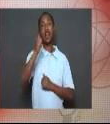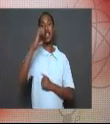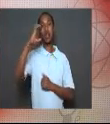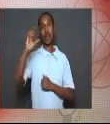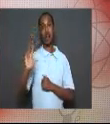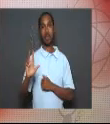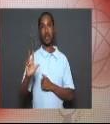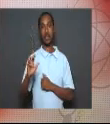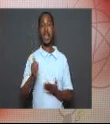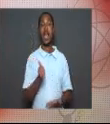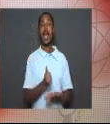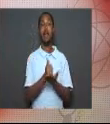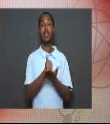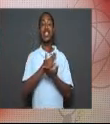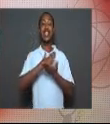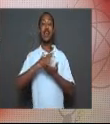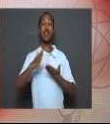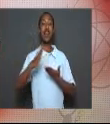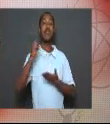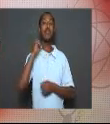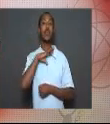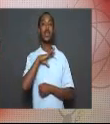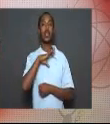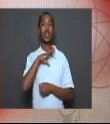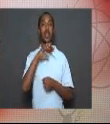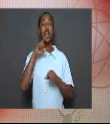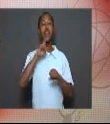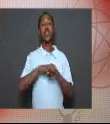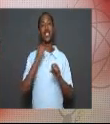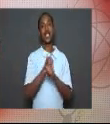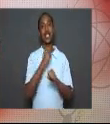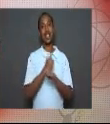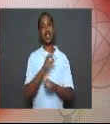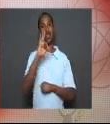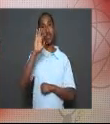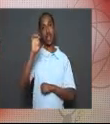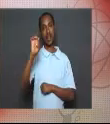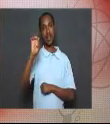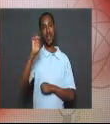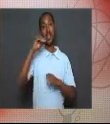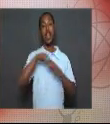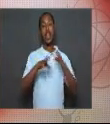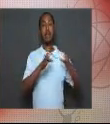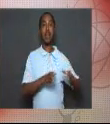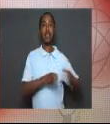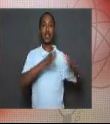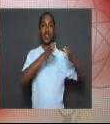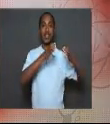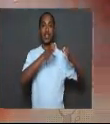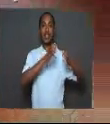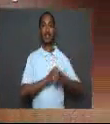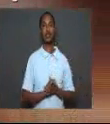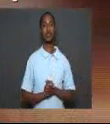carbonate helps in the removal of impurities during the extraction of iron in a blast furnace?